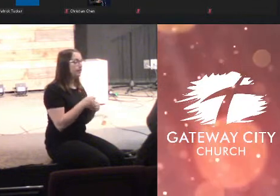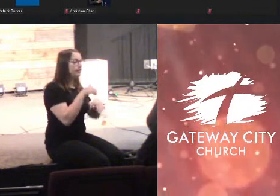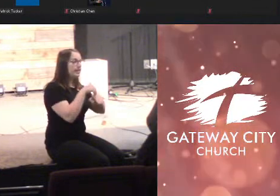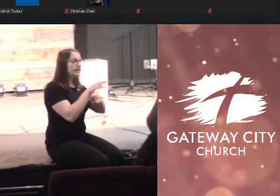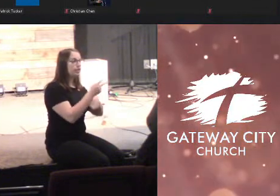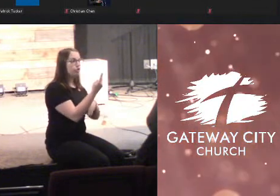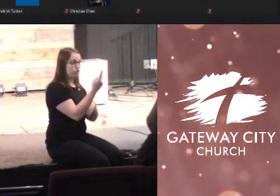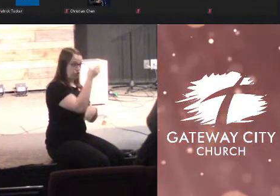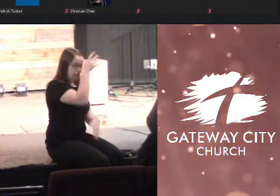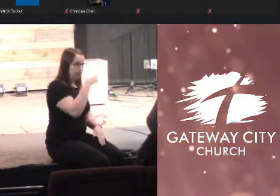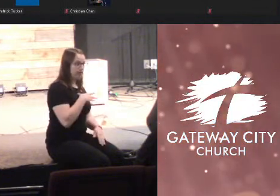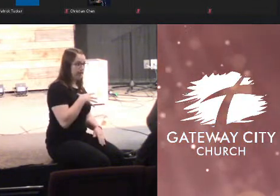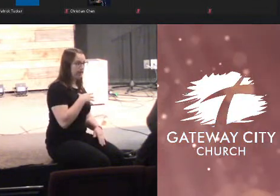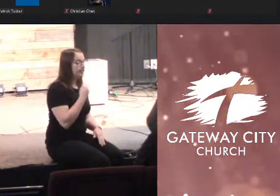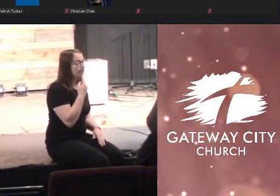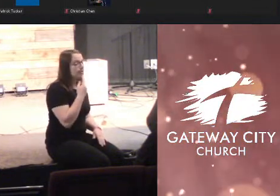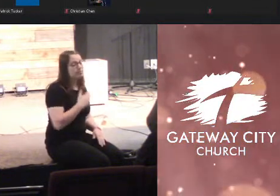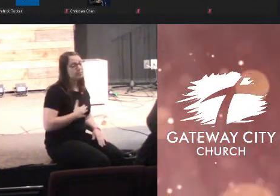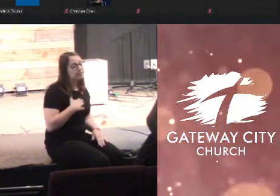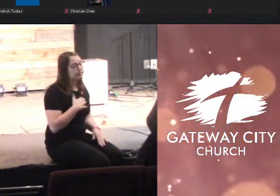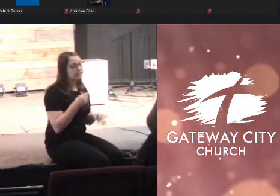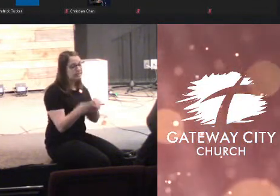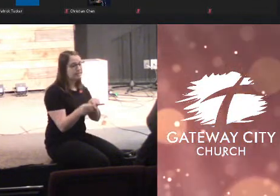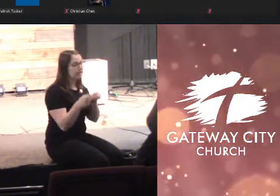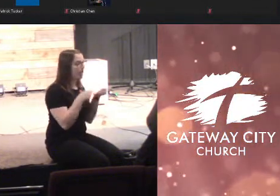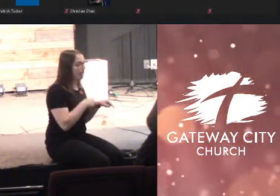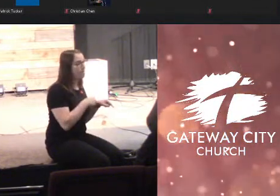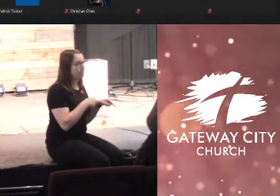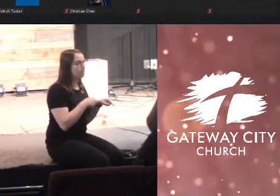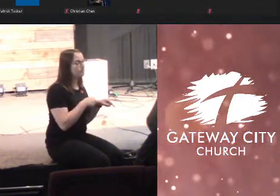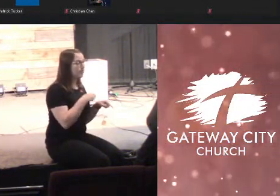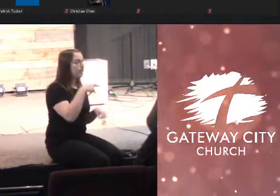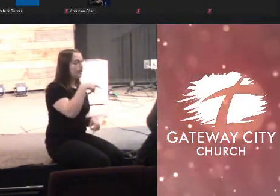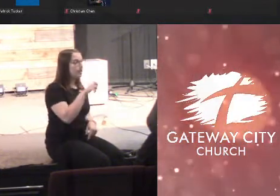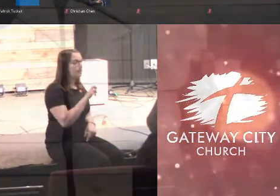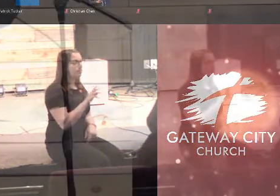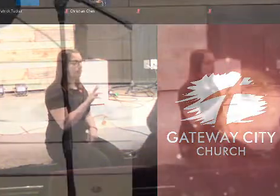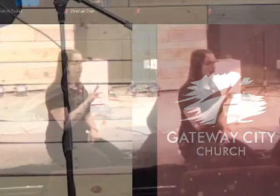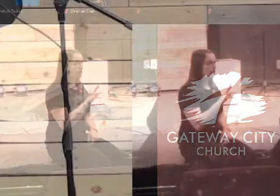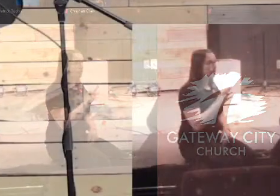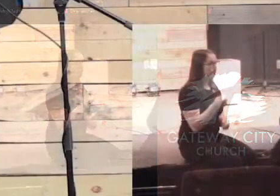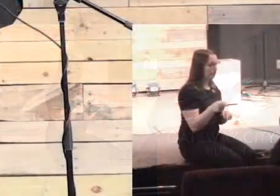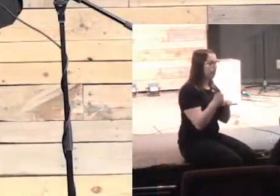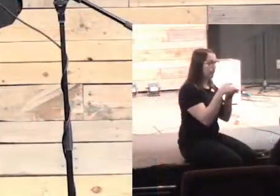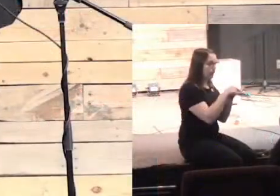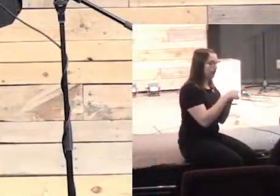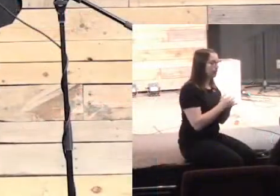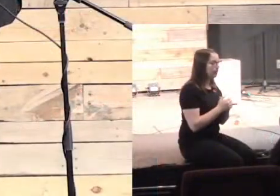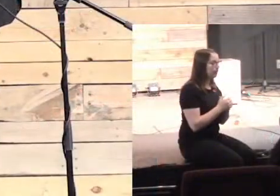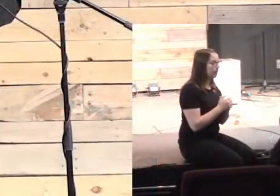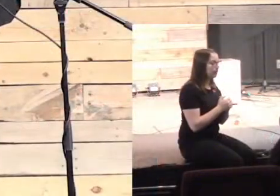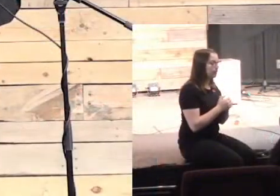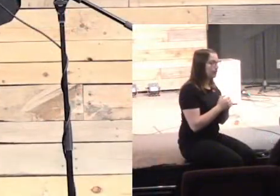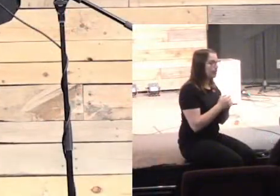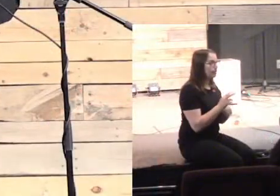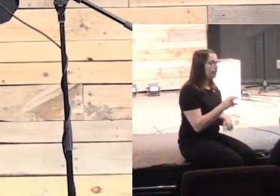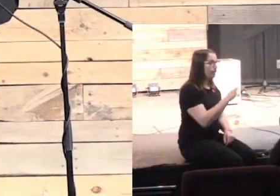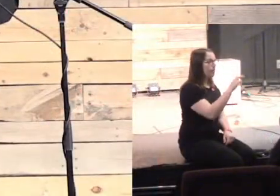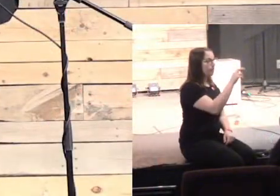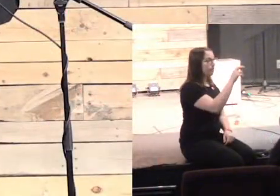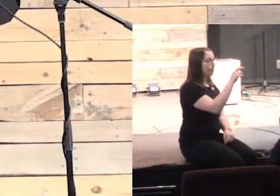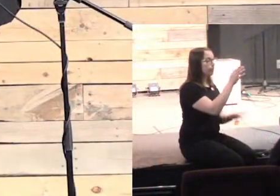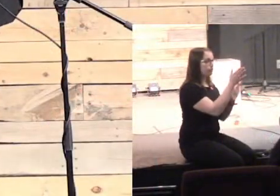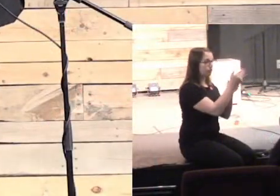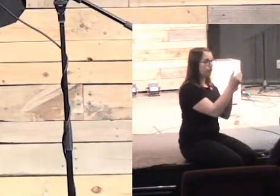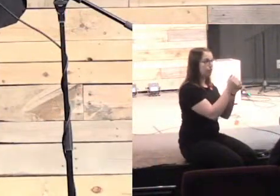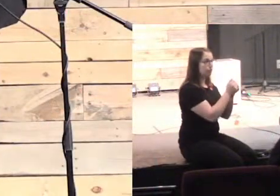"Please come at once." Peter went with them, and when he arrived, he was taken upstairs to the room. All